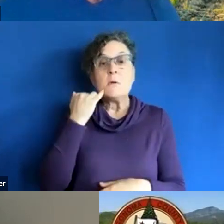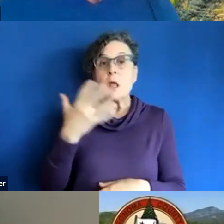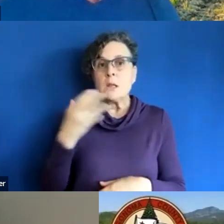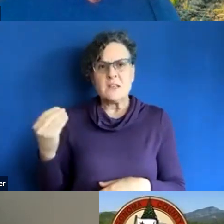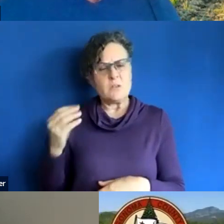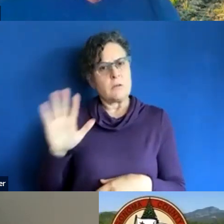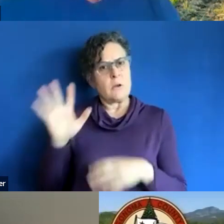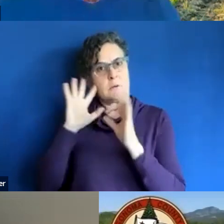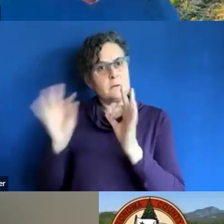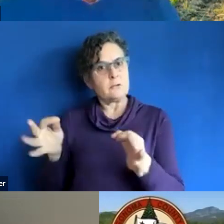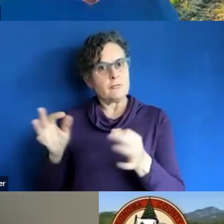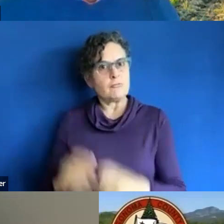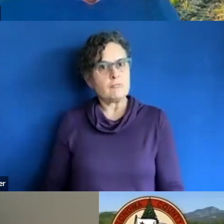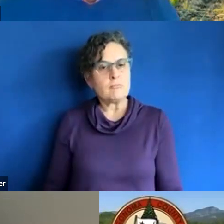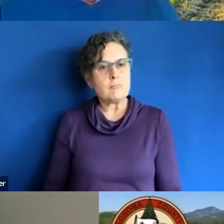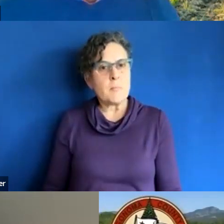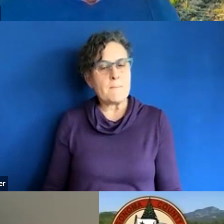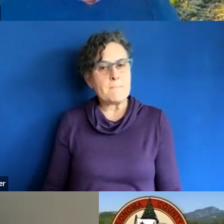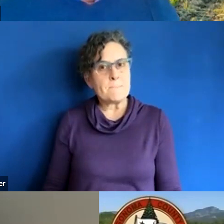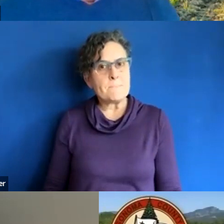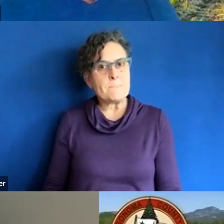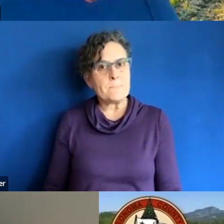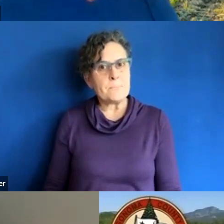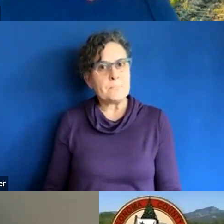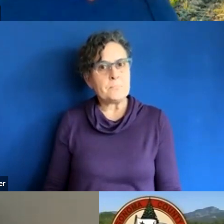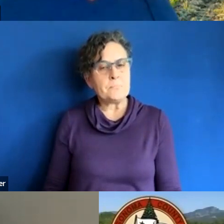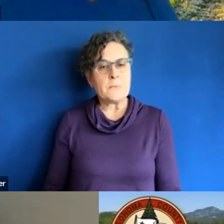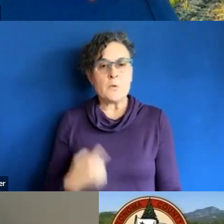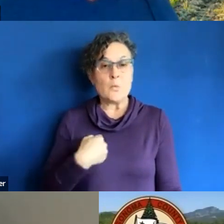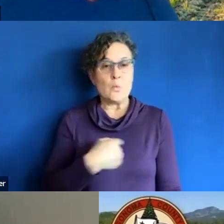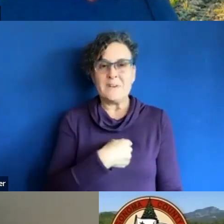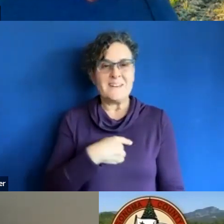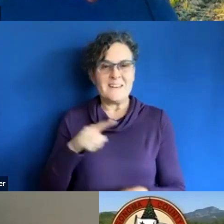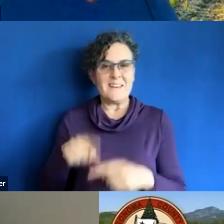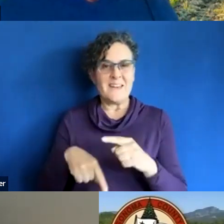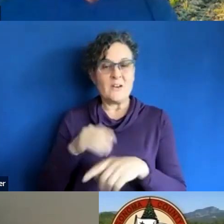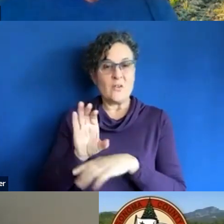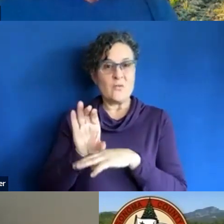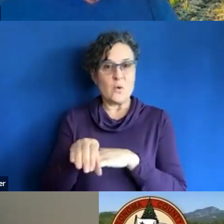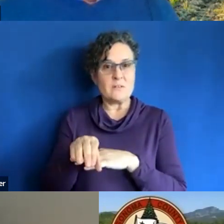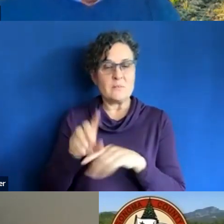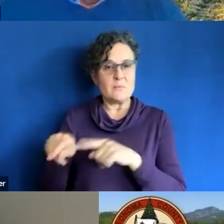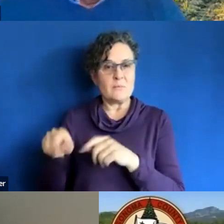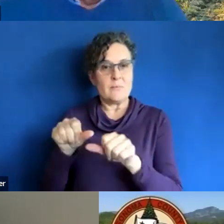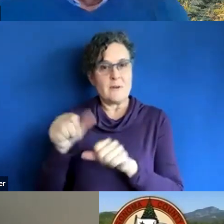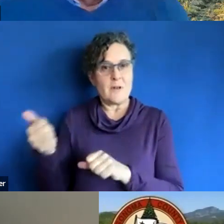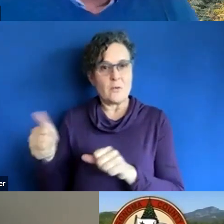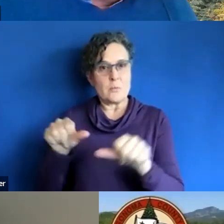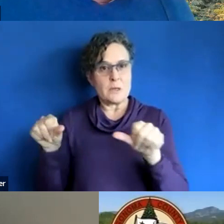own. They're leaving voluntarily, and we can't make them go somewhere else.